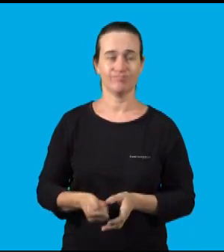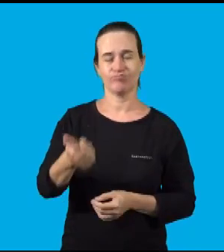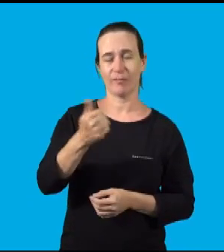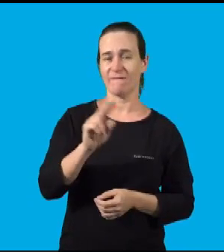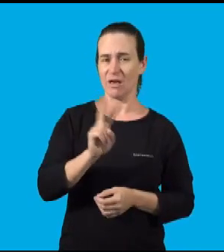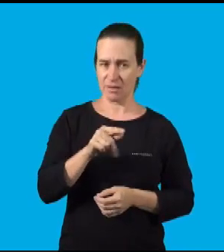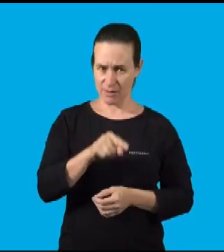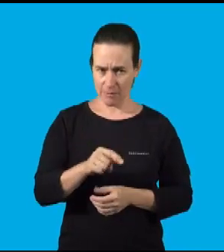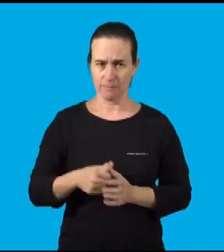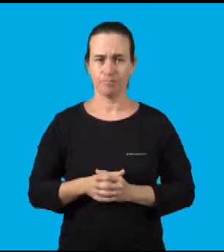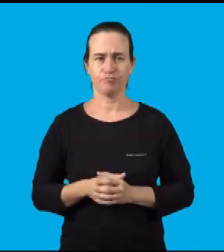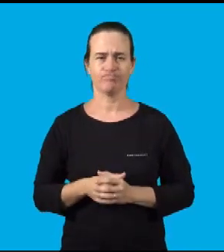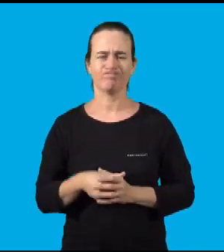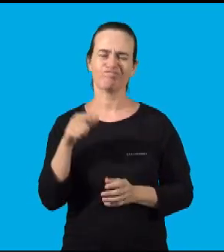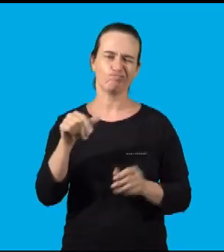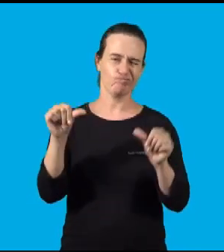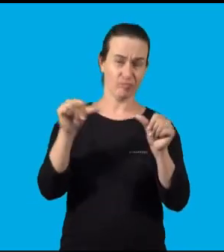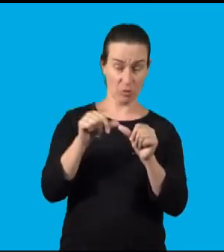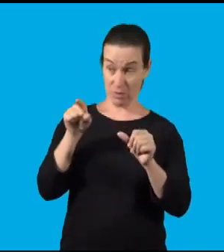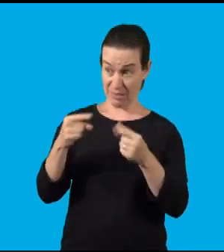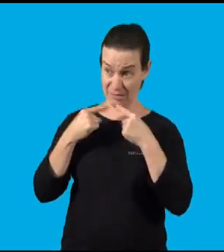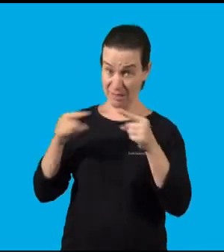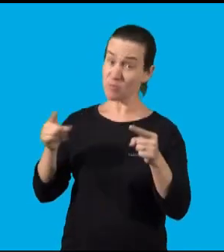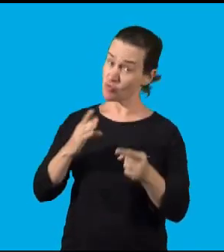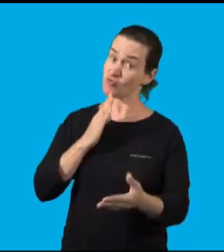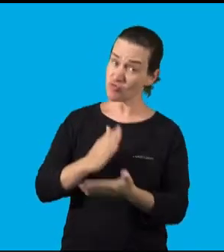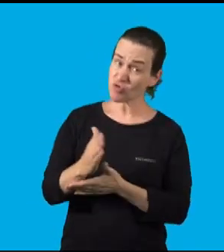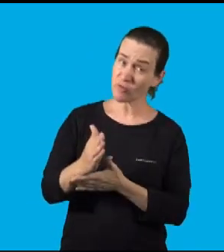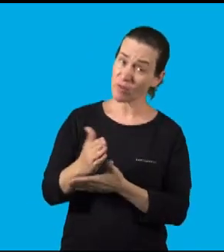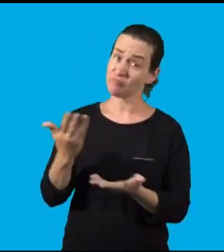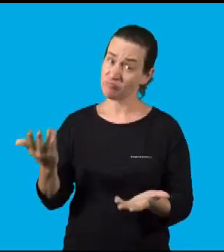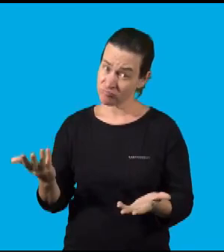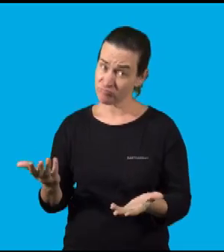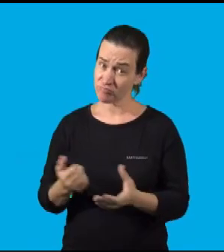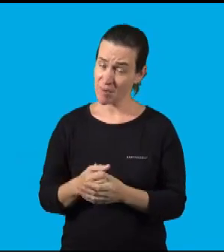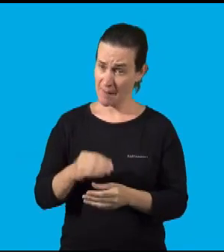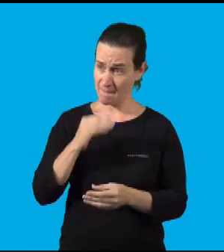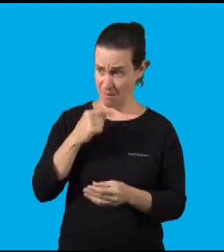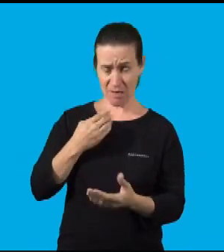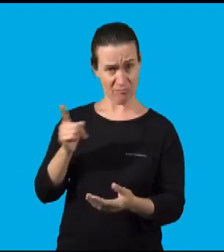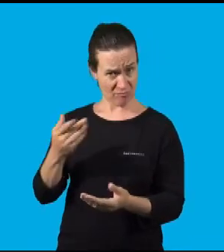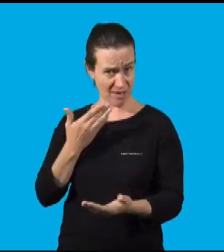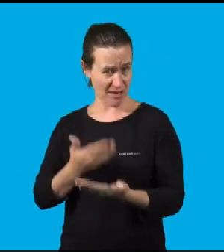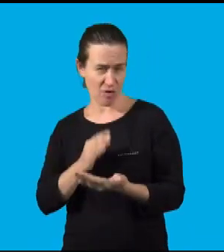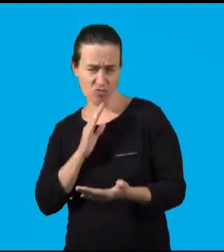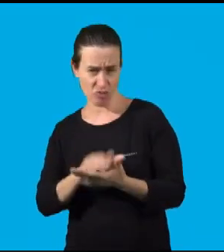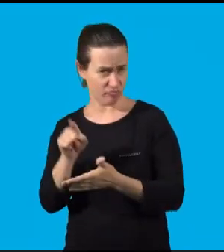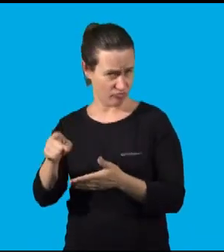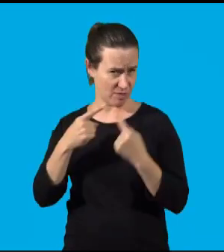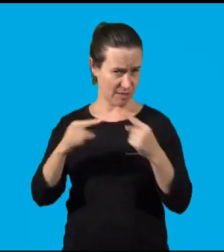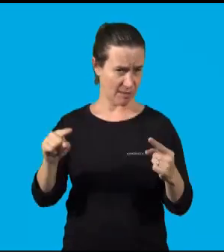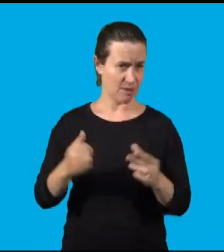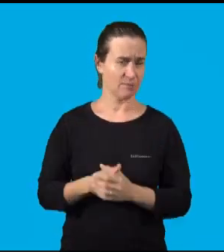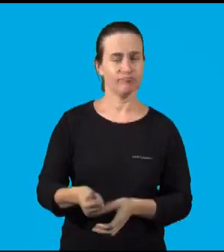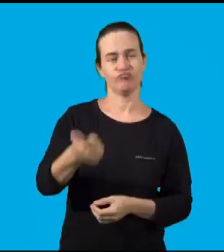thorough evaluation. Validity, to determine how truthful a statement is in order to determine